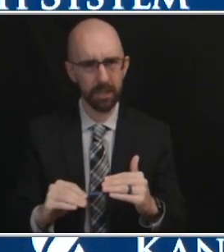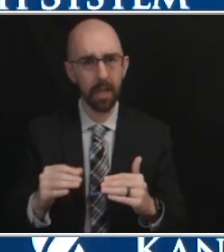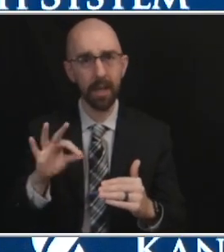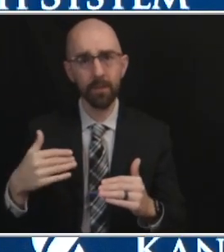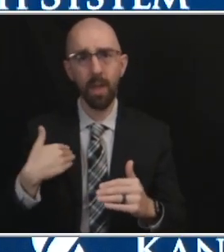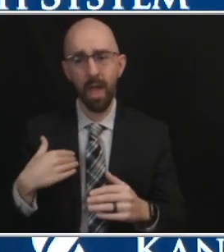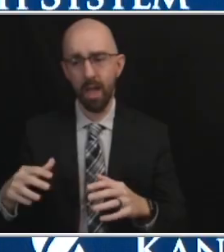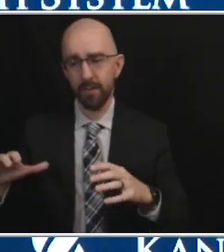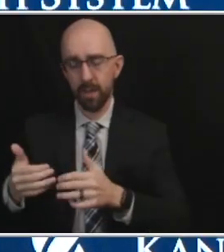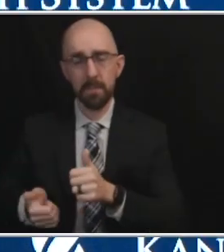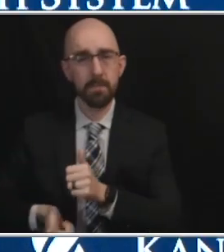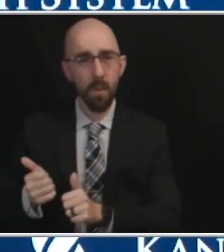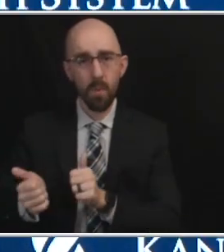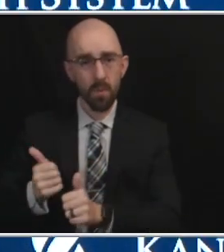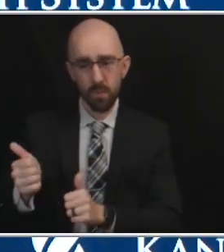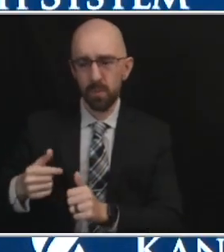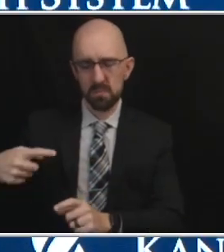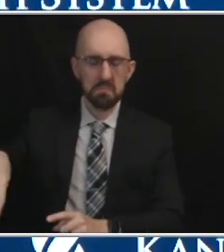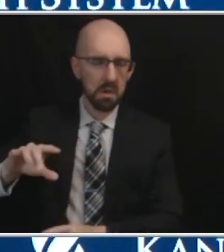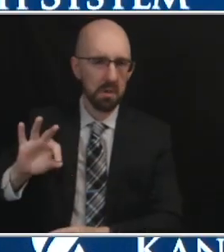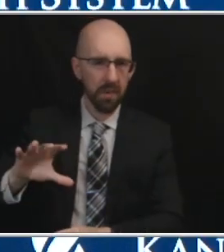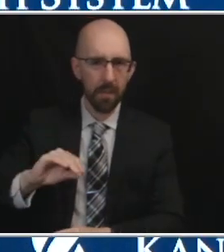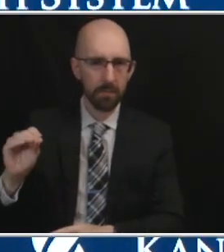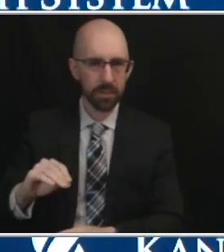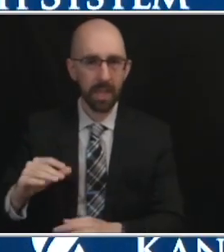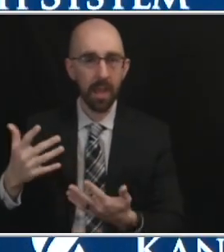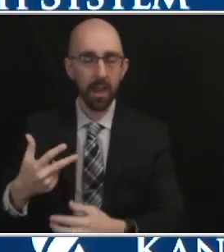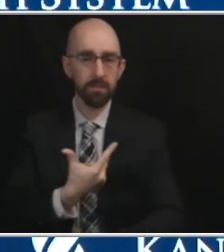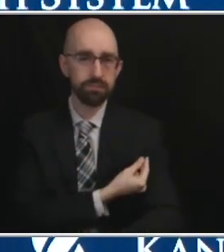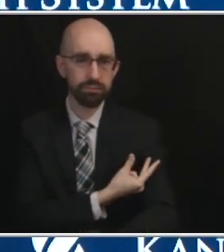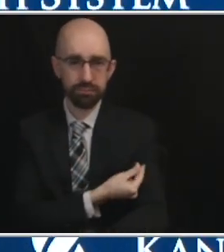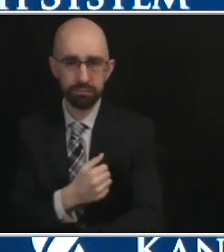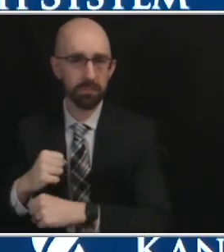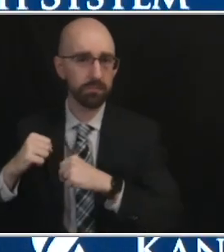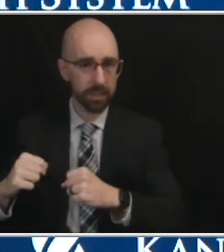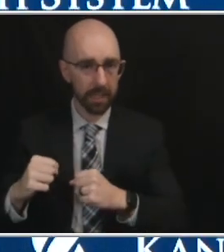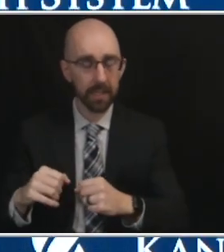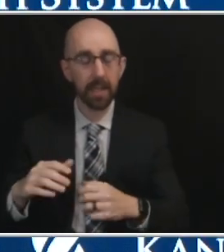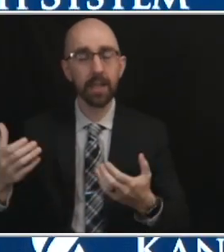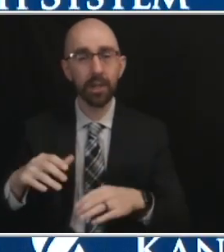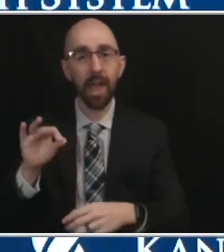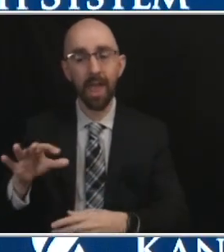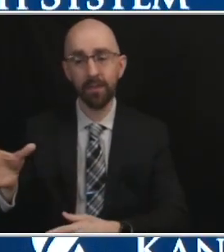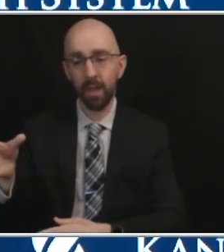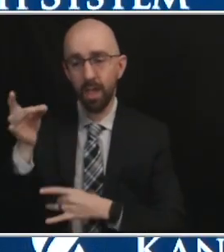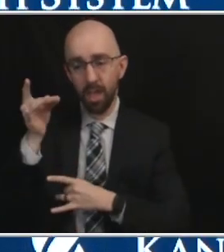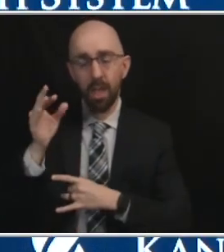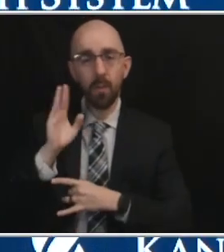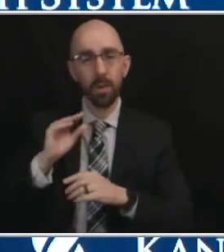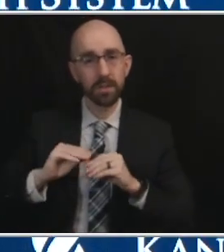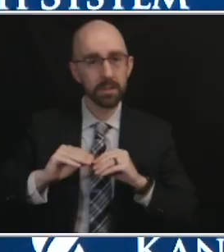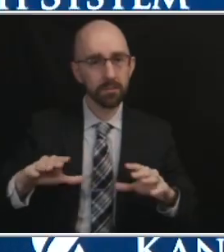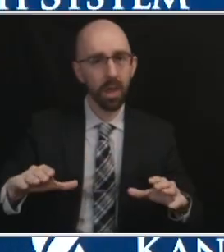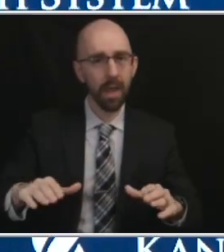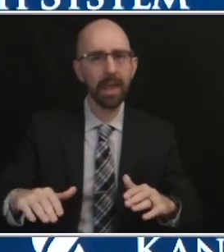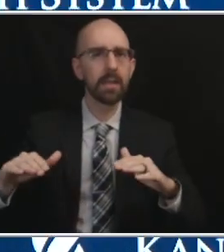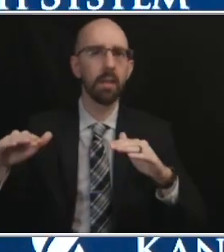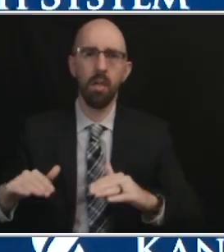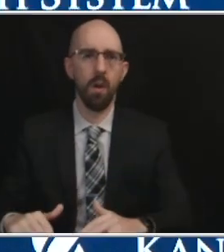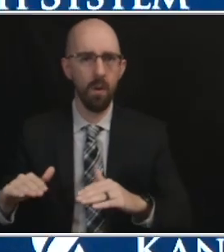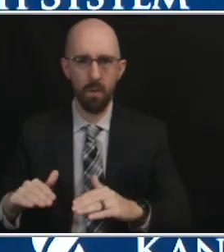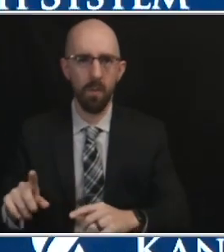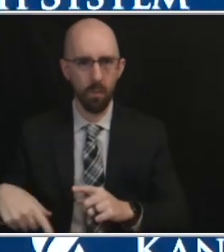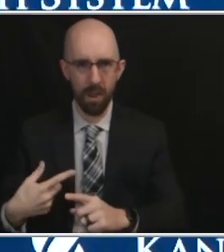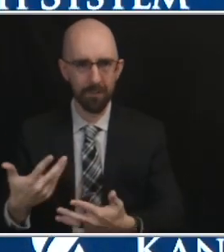population protected, the chance that it will infect somebody and spread to others is extremely low. So I think that